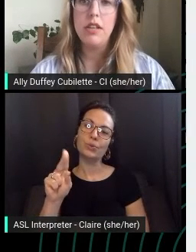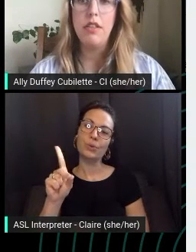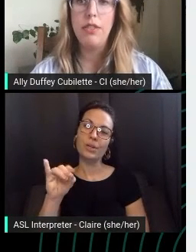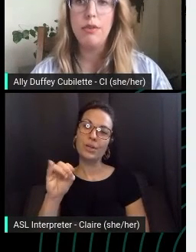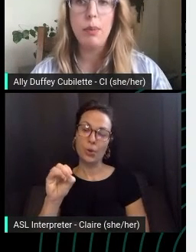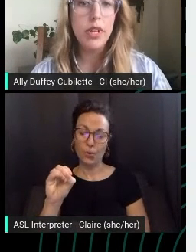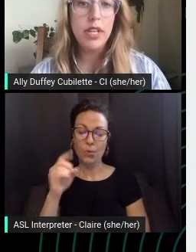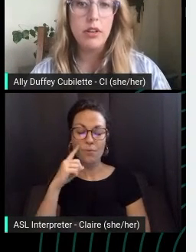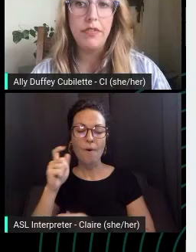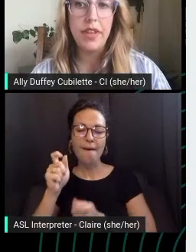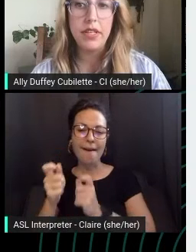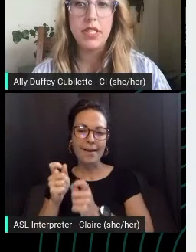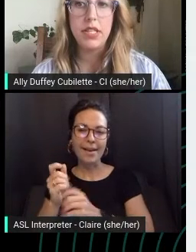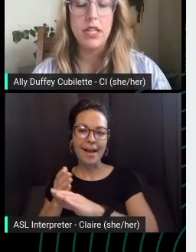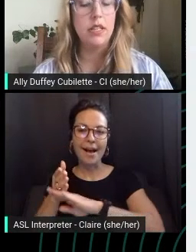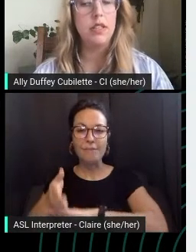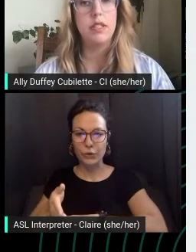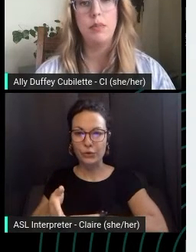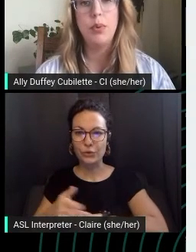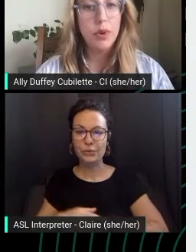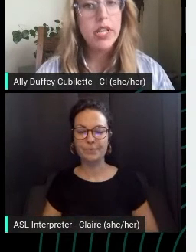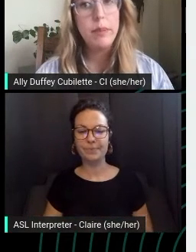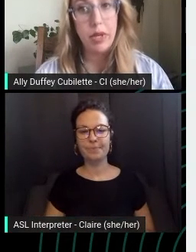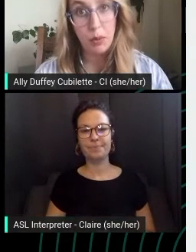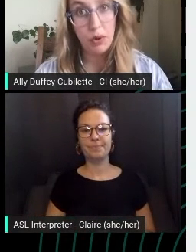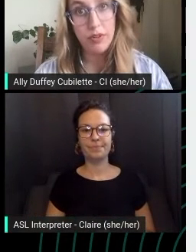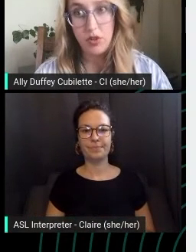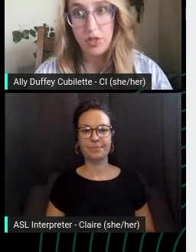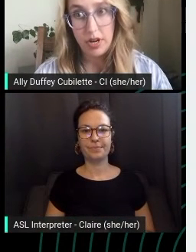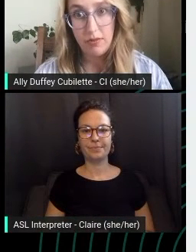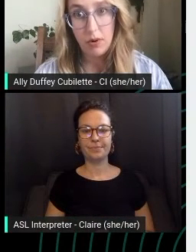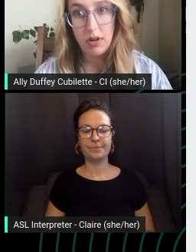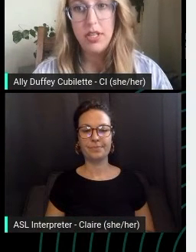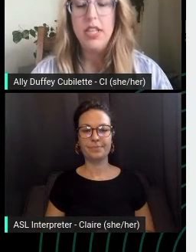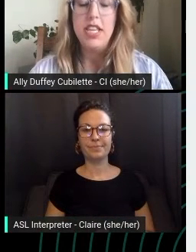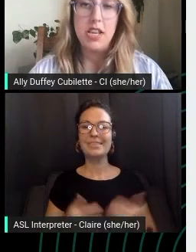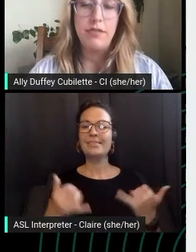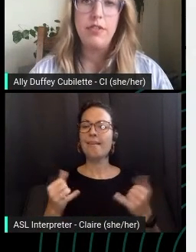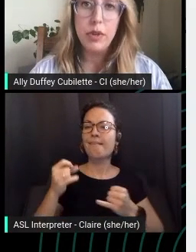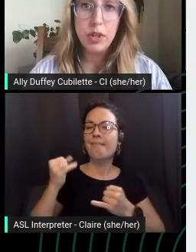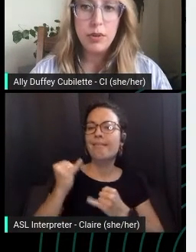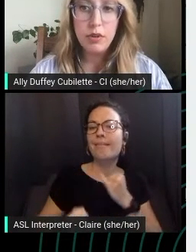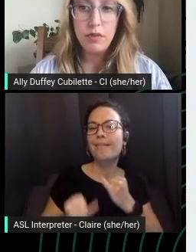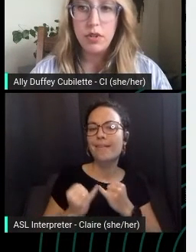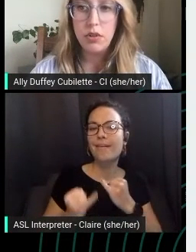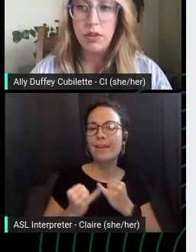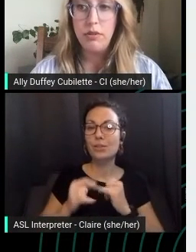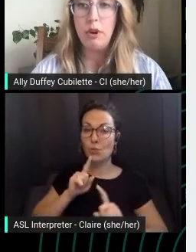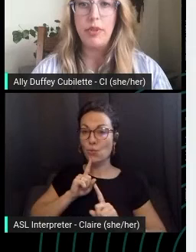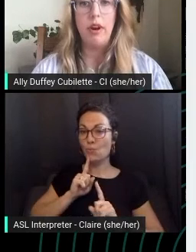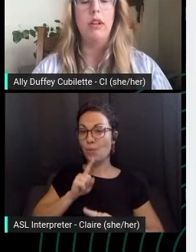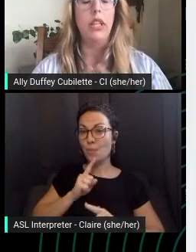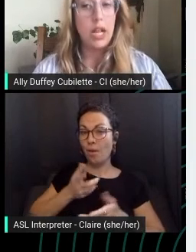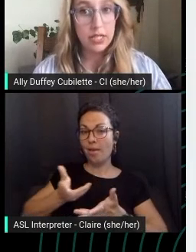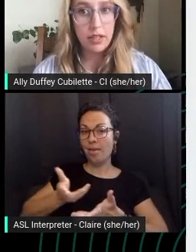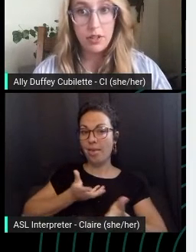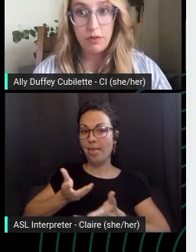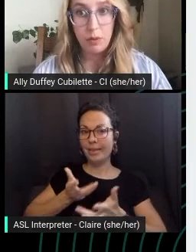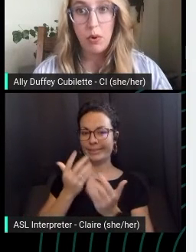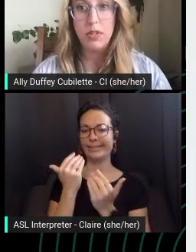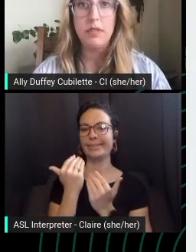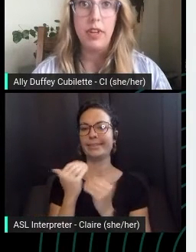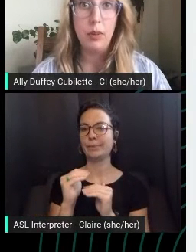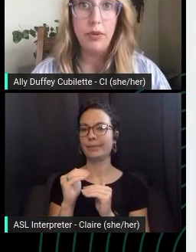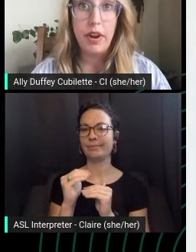Finally, the reporting interface is pretty minimal in GA4. If you're familiar with Universal, you know there are lots and